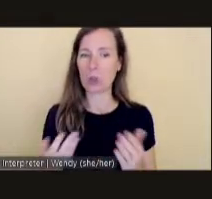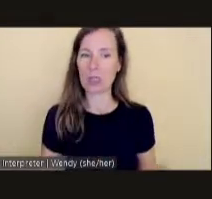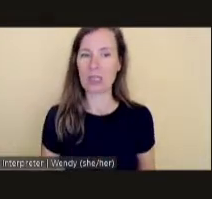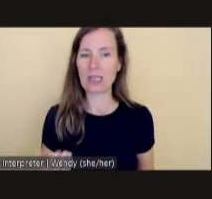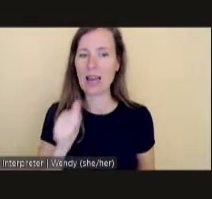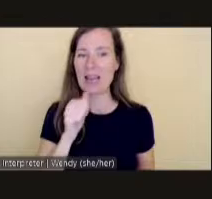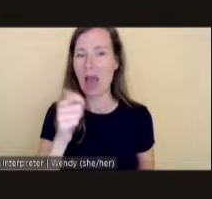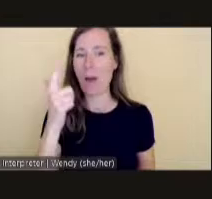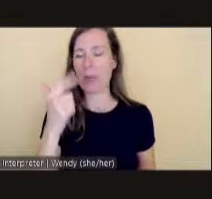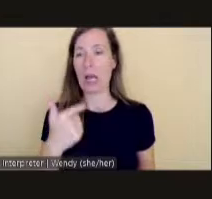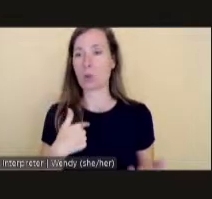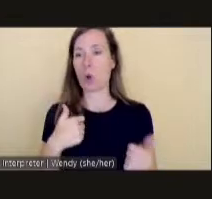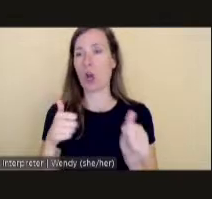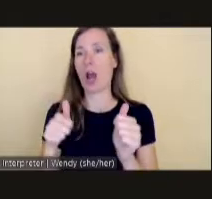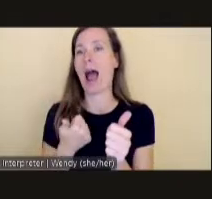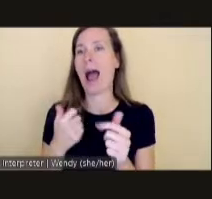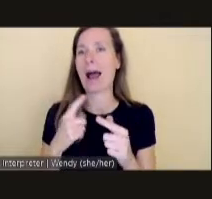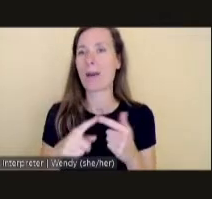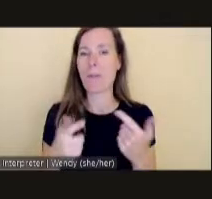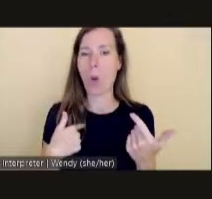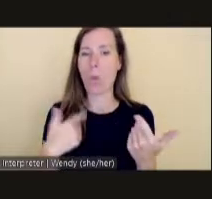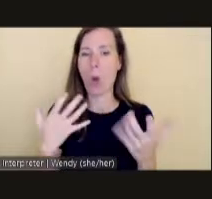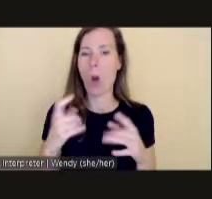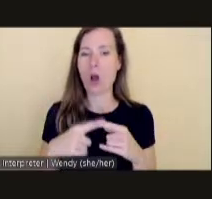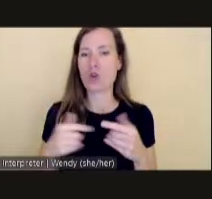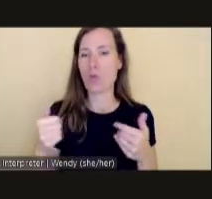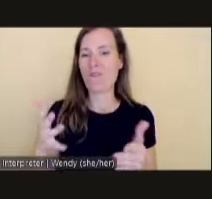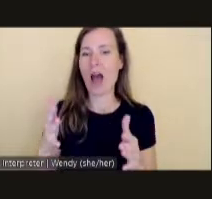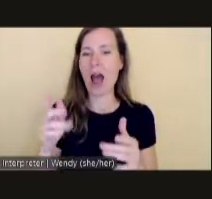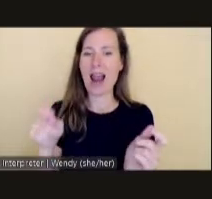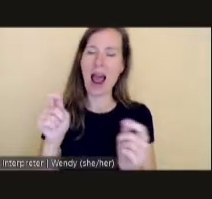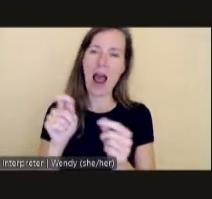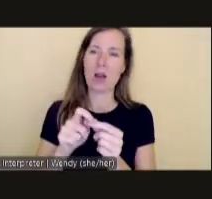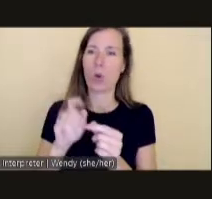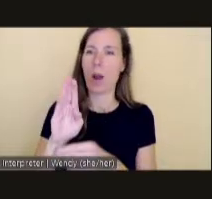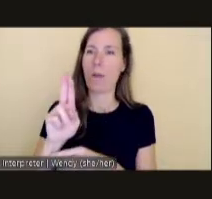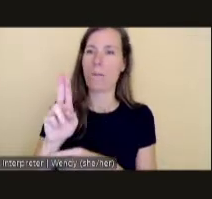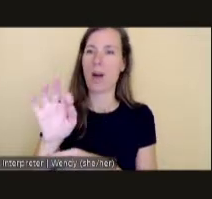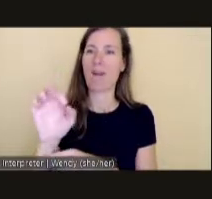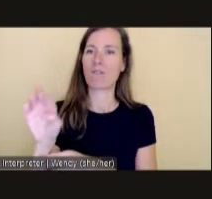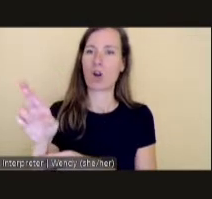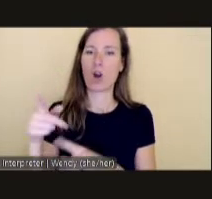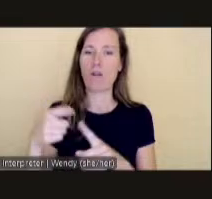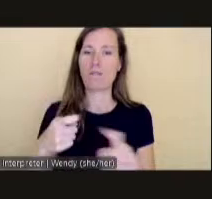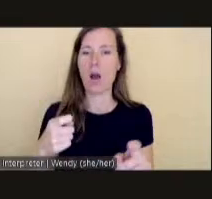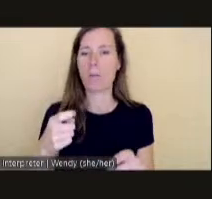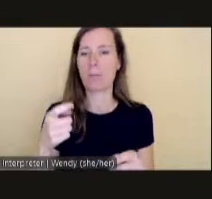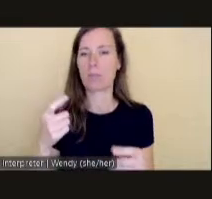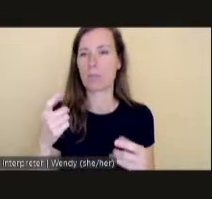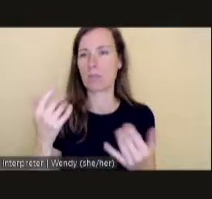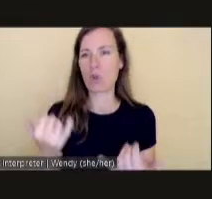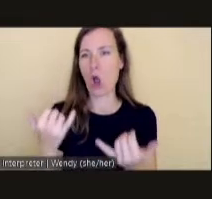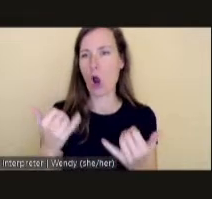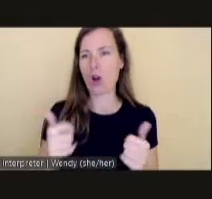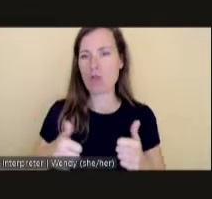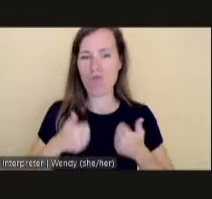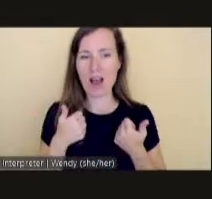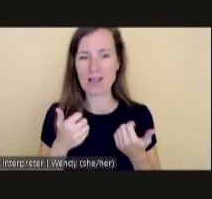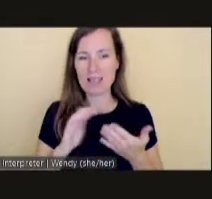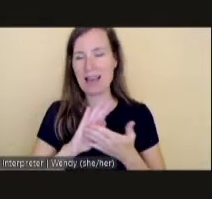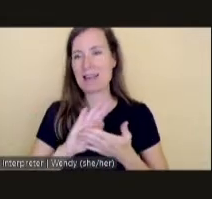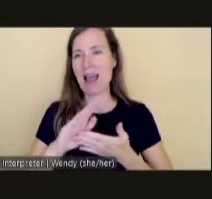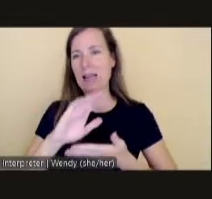provide adequate buffer from existing residences in a nice design. So for all those reasons, we're